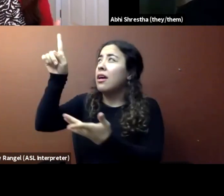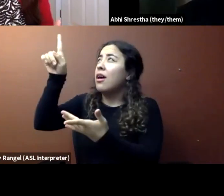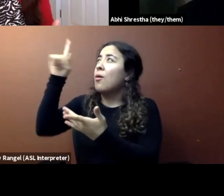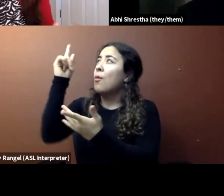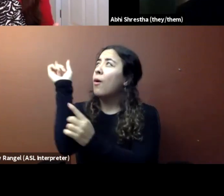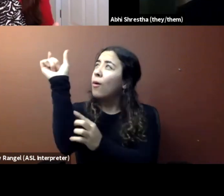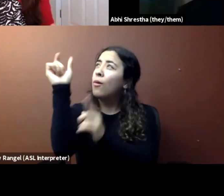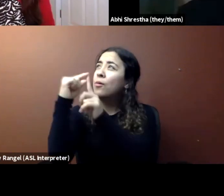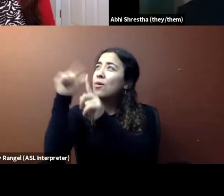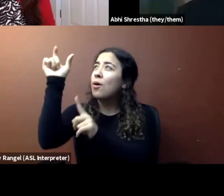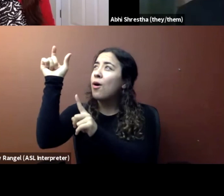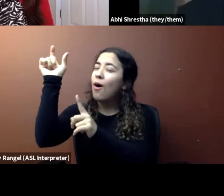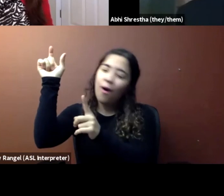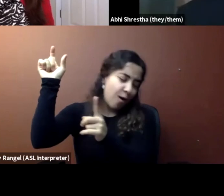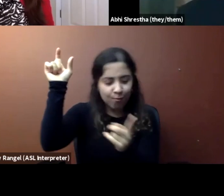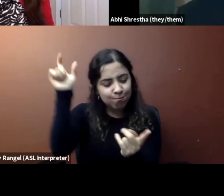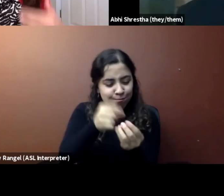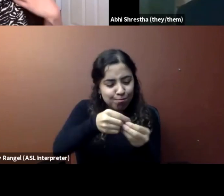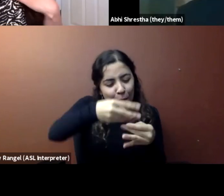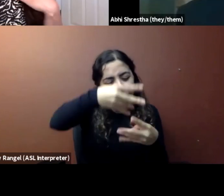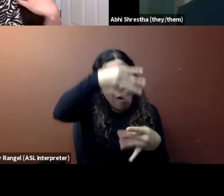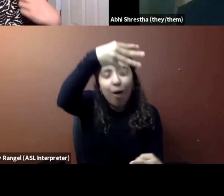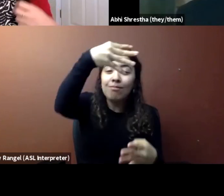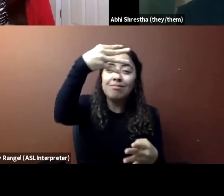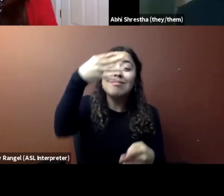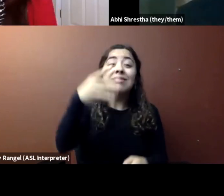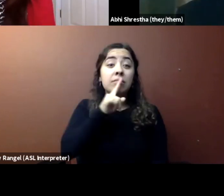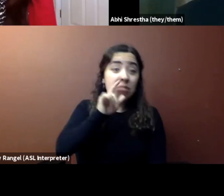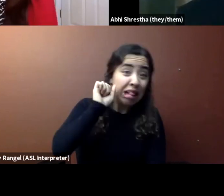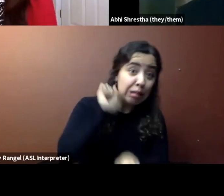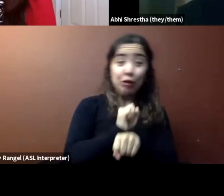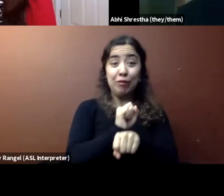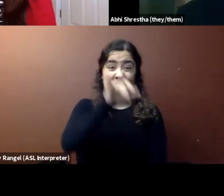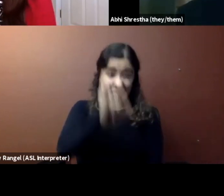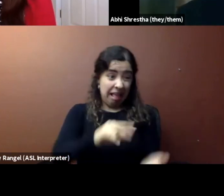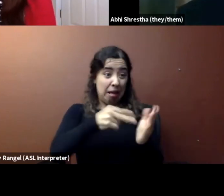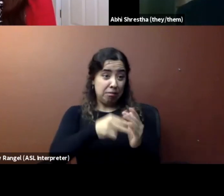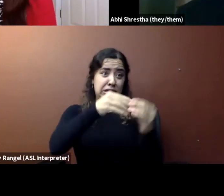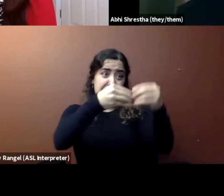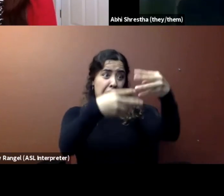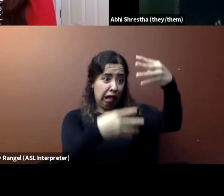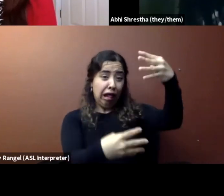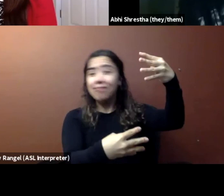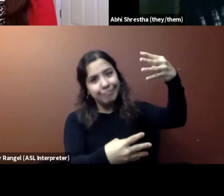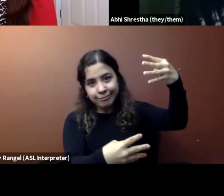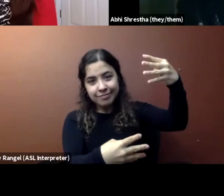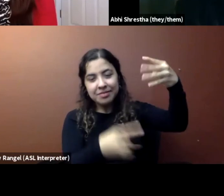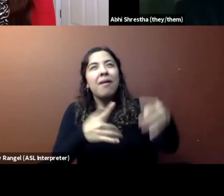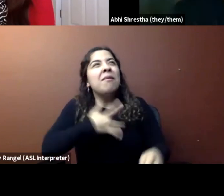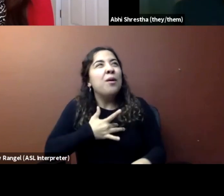literally true, but it's hopefully emotionally true. And I think that's what's important in poetry. Like, does it